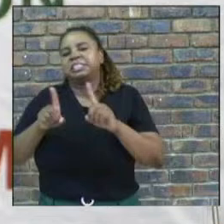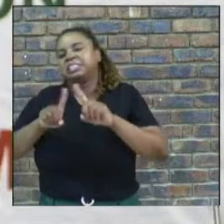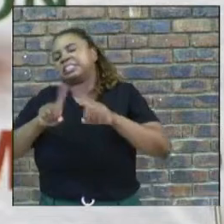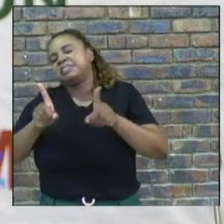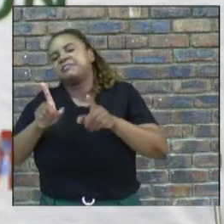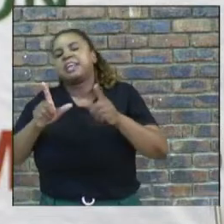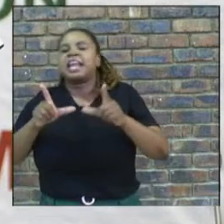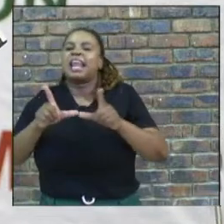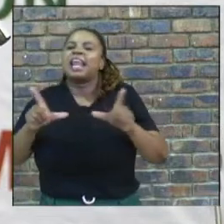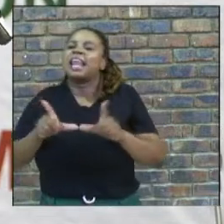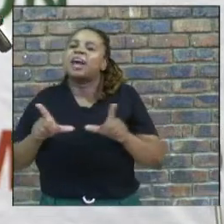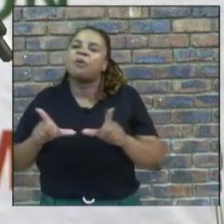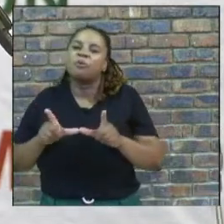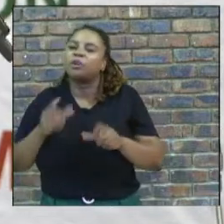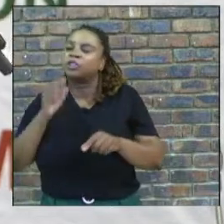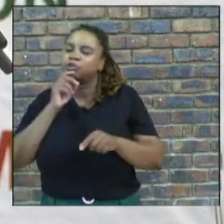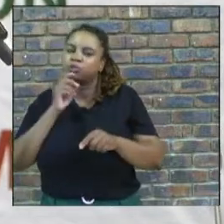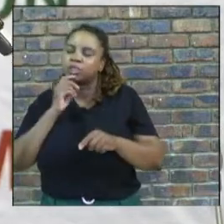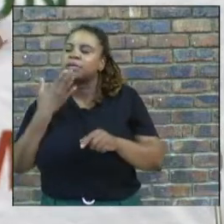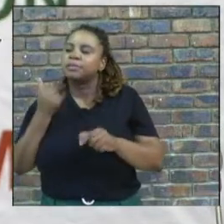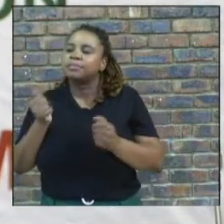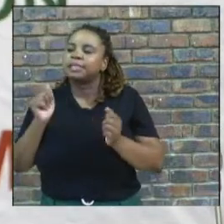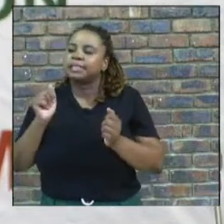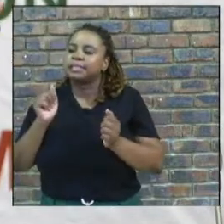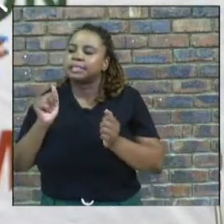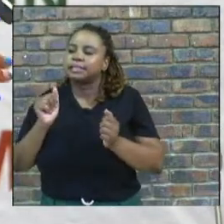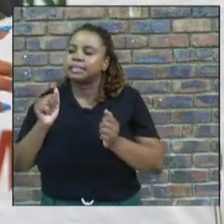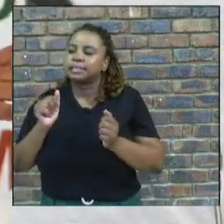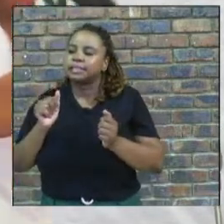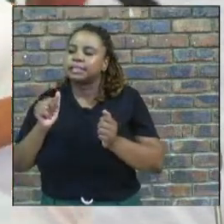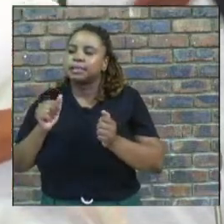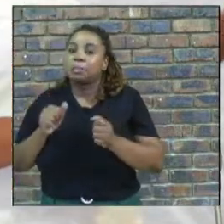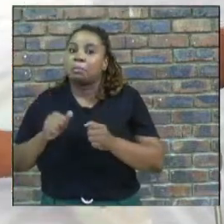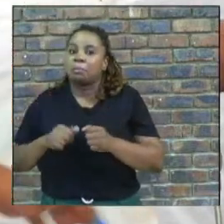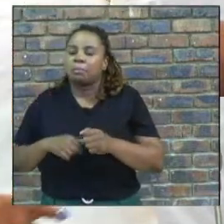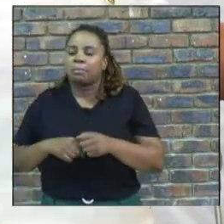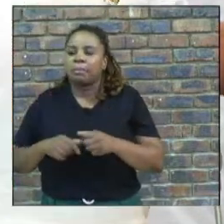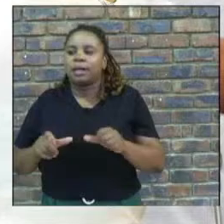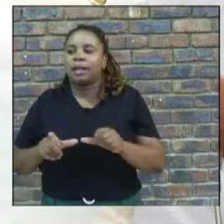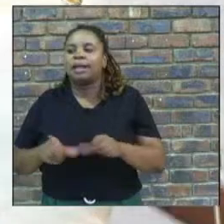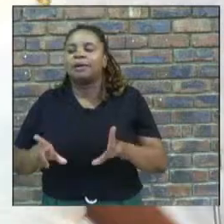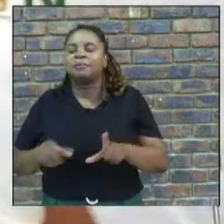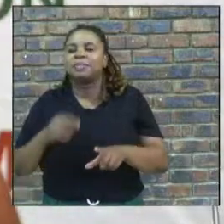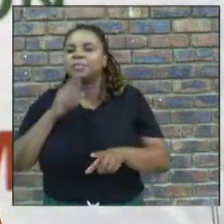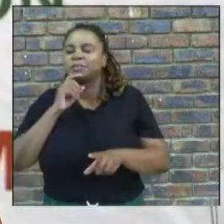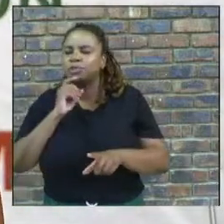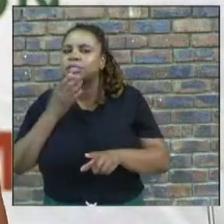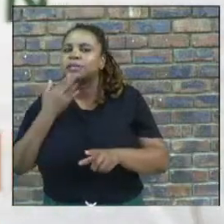This is what the bill wants to do. Just 1 second.